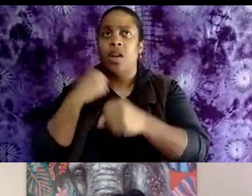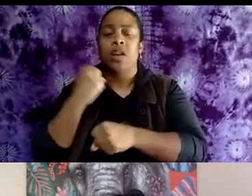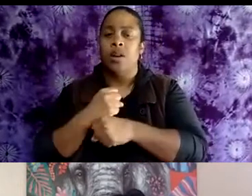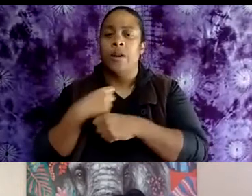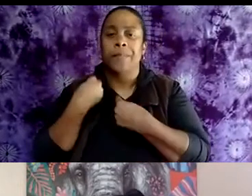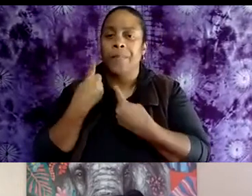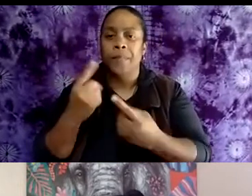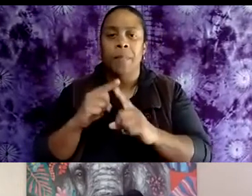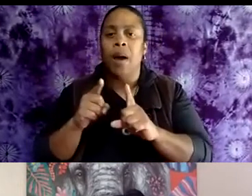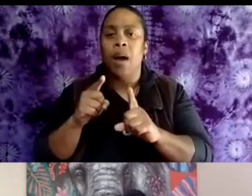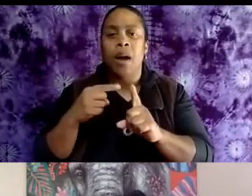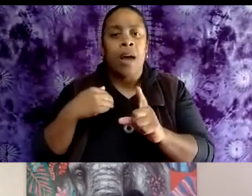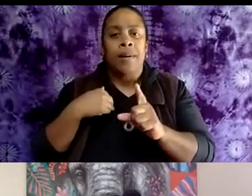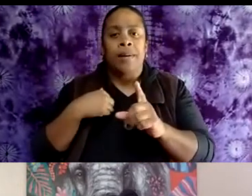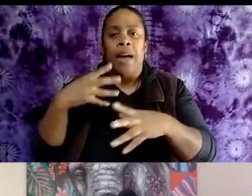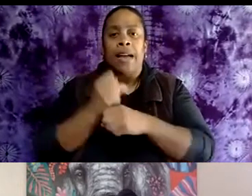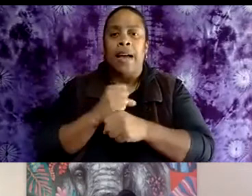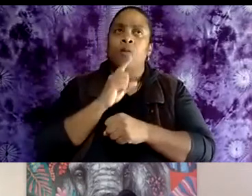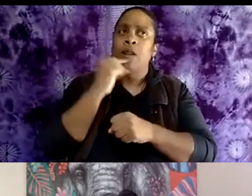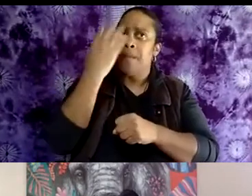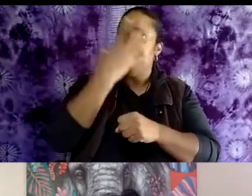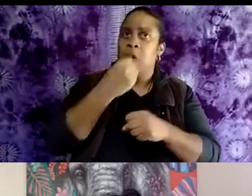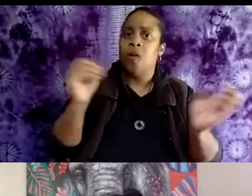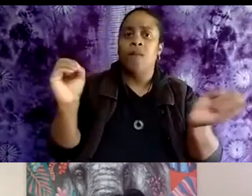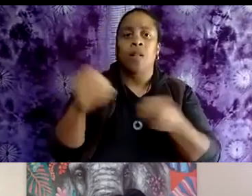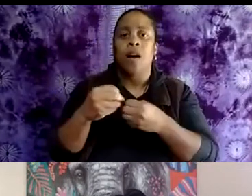got like a very beautiful office. One time I was